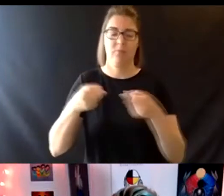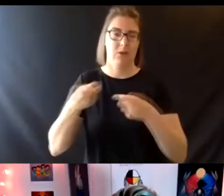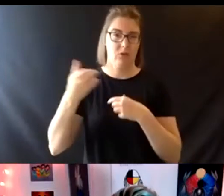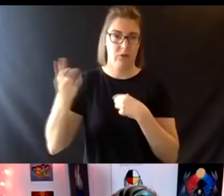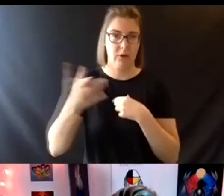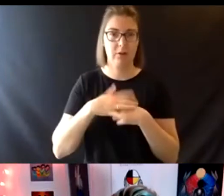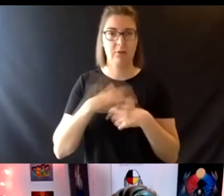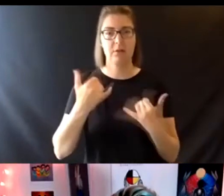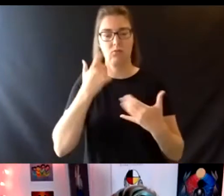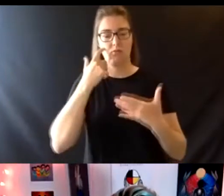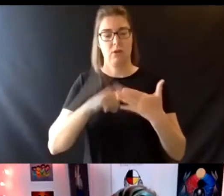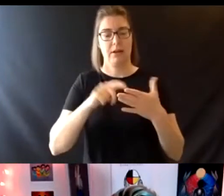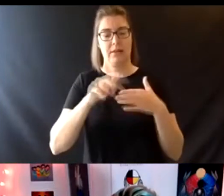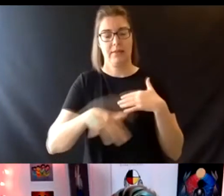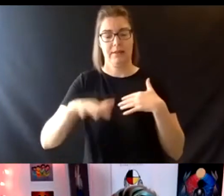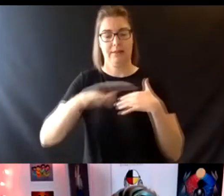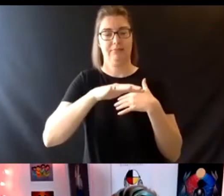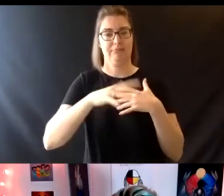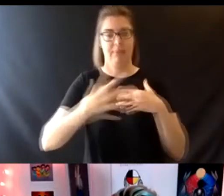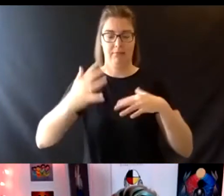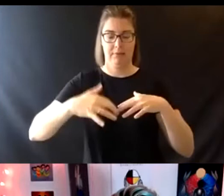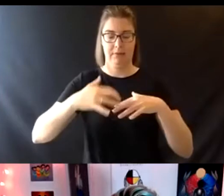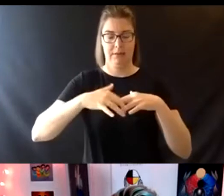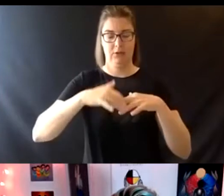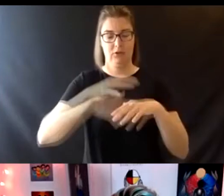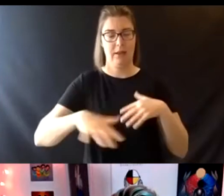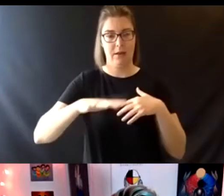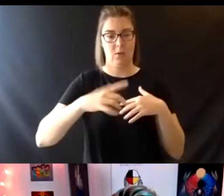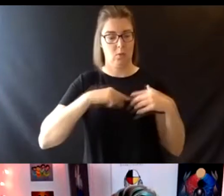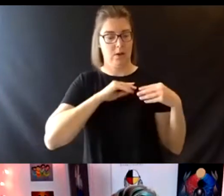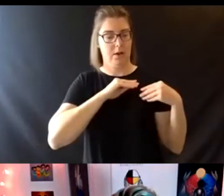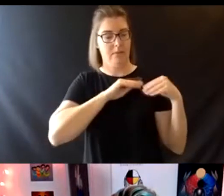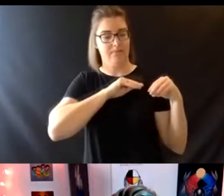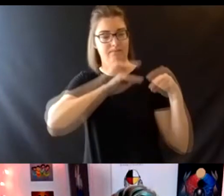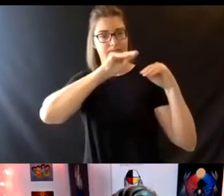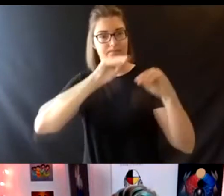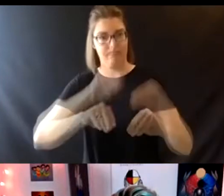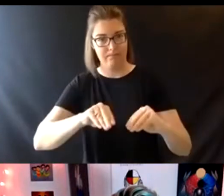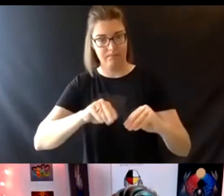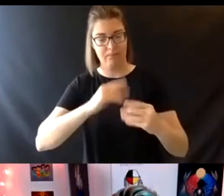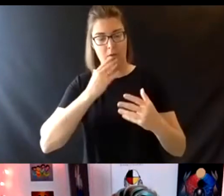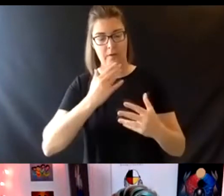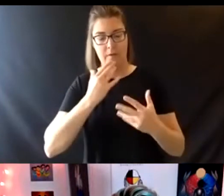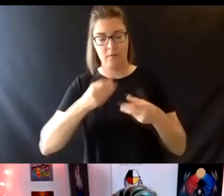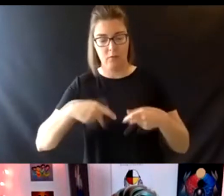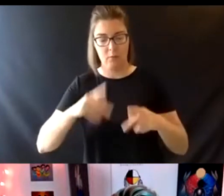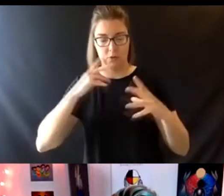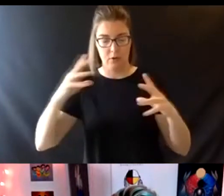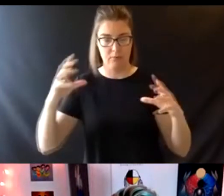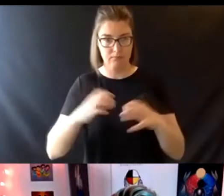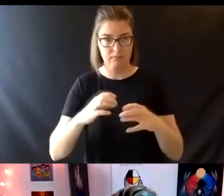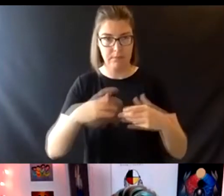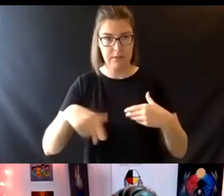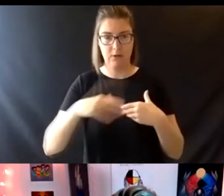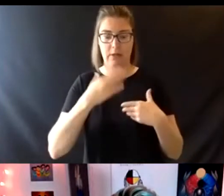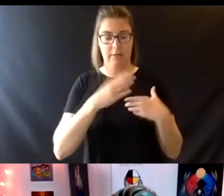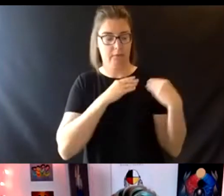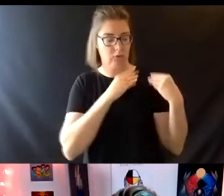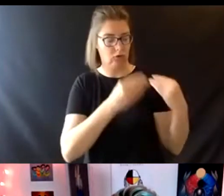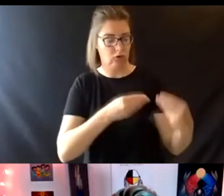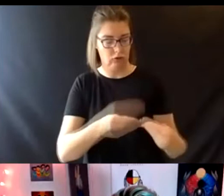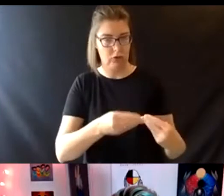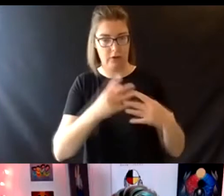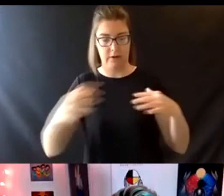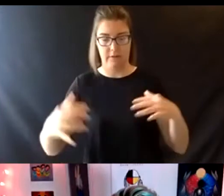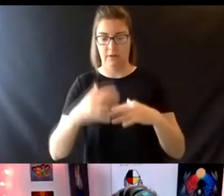acknowledging that we are on Indigenous land. As settlers, we're grateful for the opportunity to meet here, and we thank all the generations of